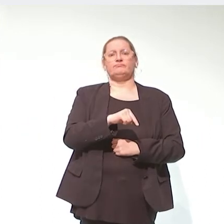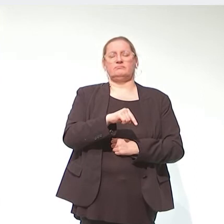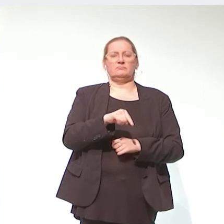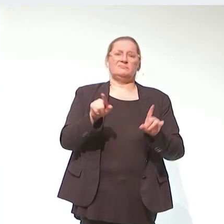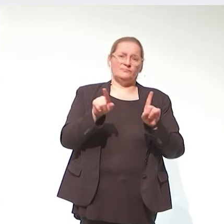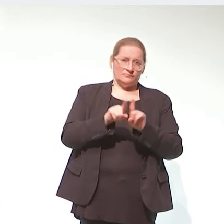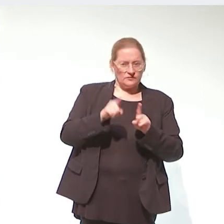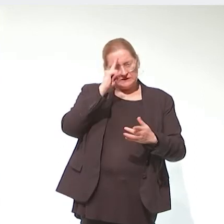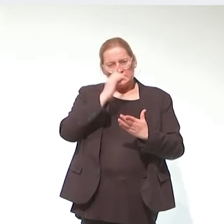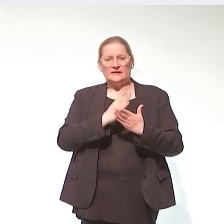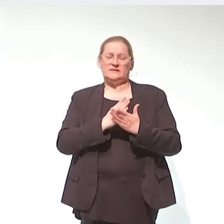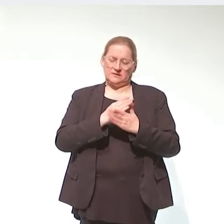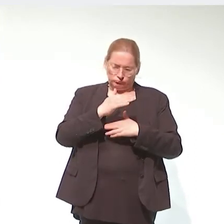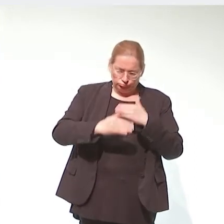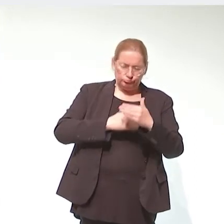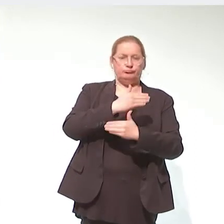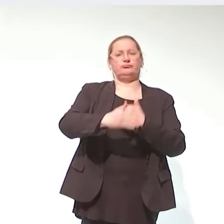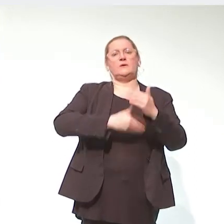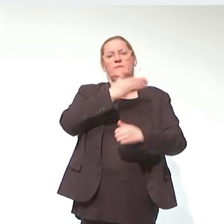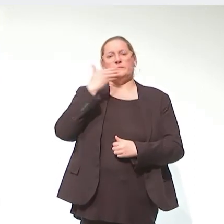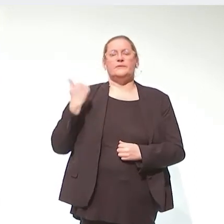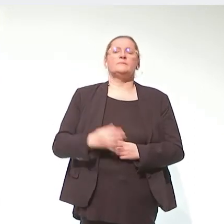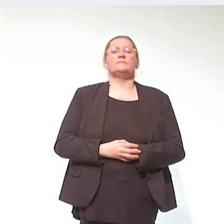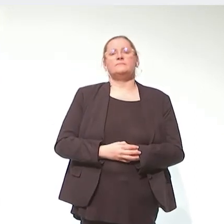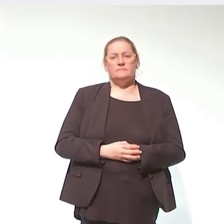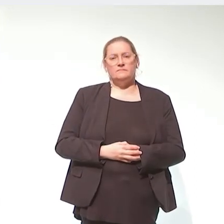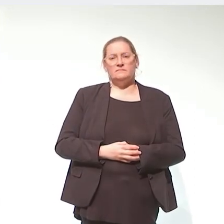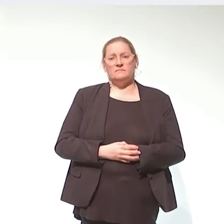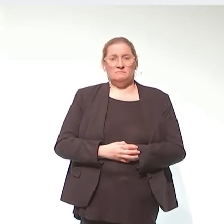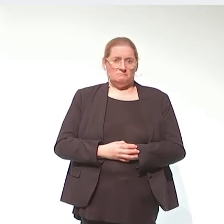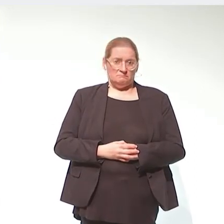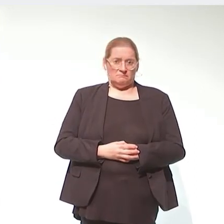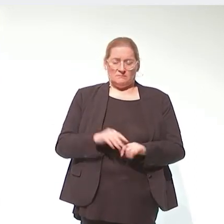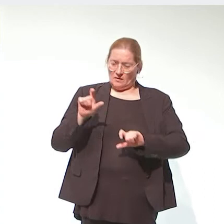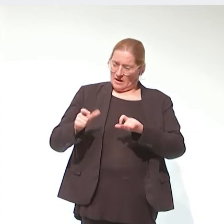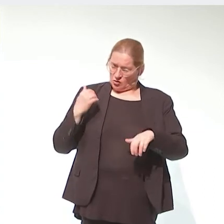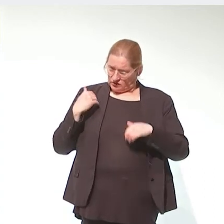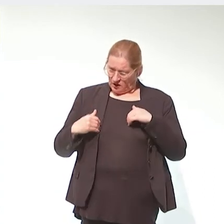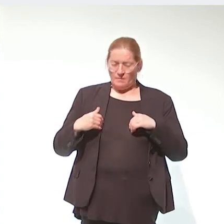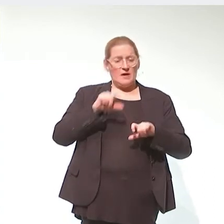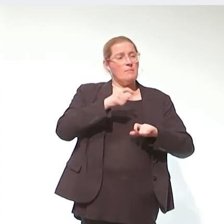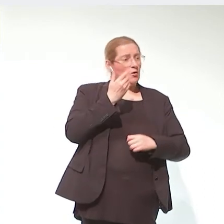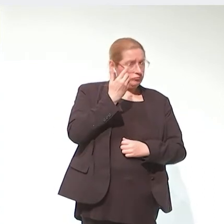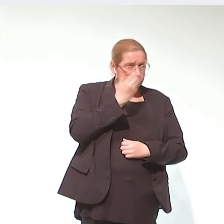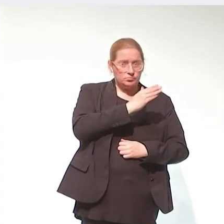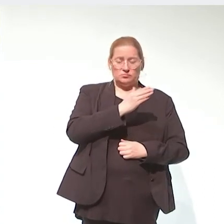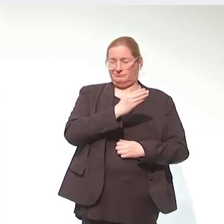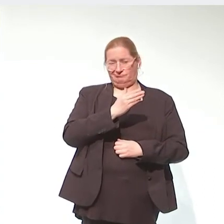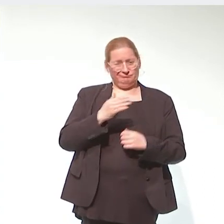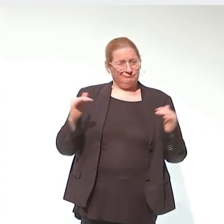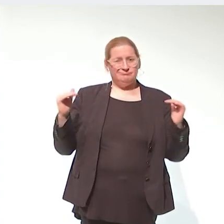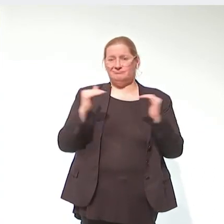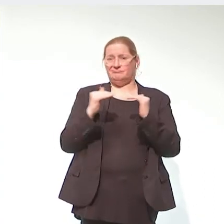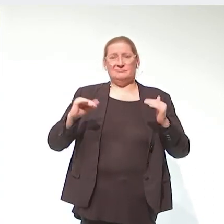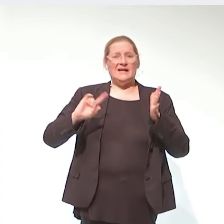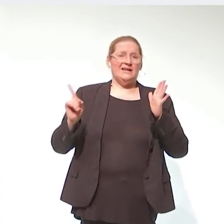that they can use to benefit the broader community. Like everybody, we're